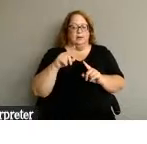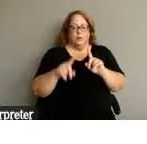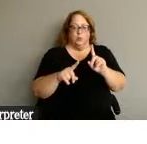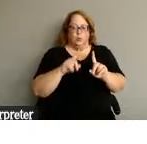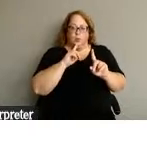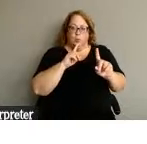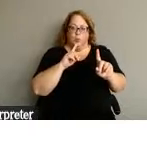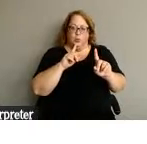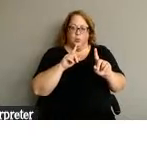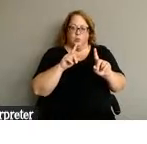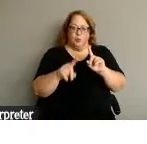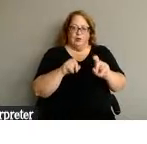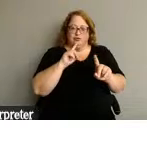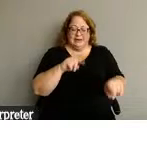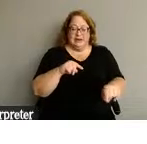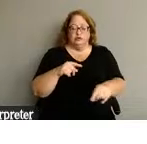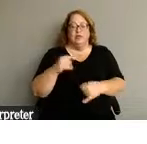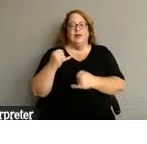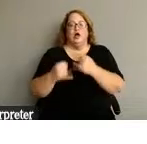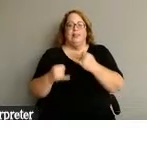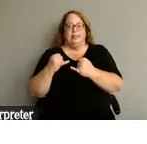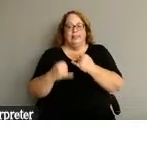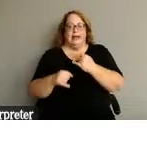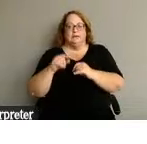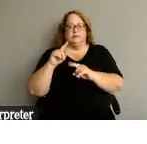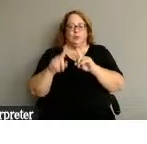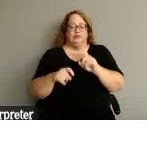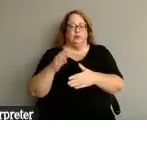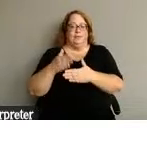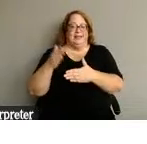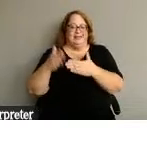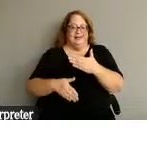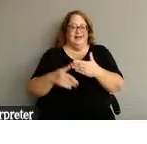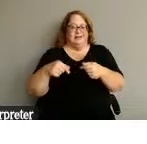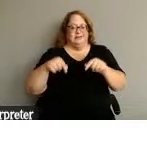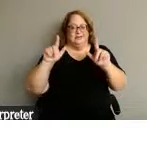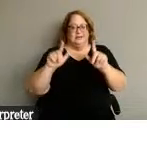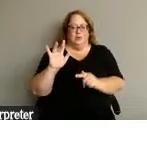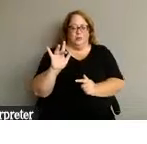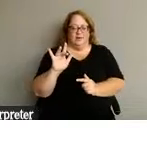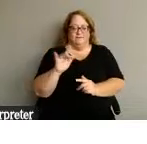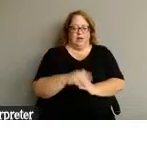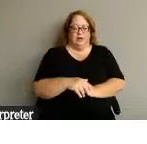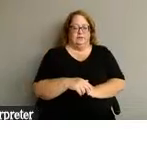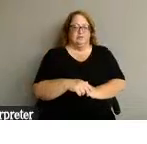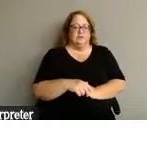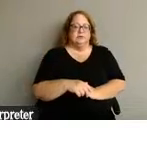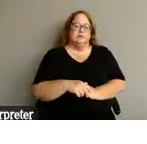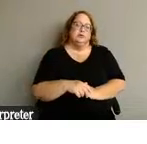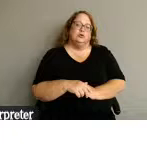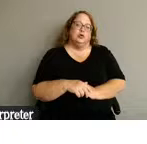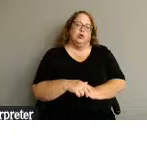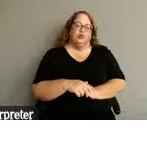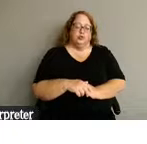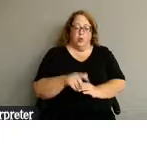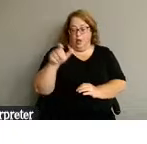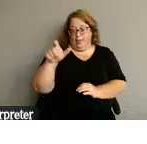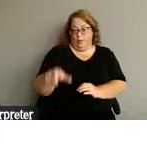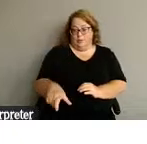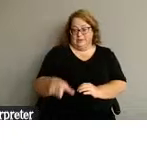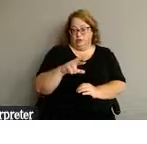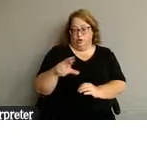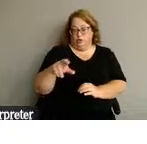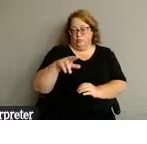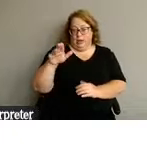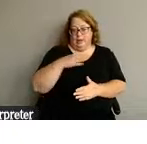Q&A again. And then our last Q&A will be at the end, slide 25. So to the right of each of those areas, we ask that you